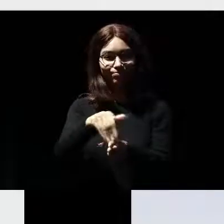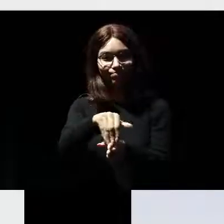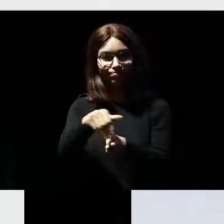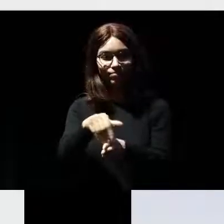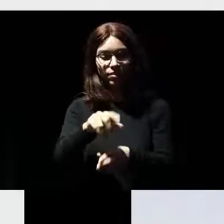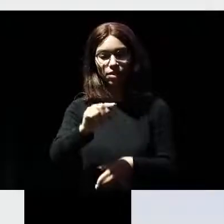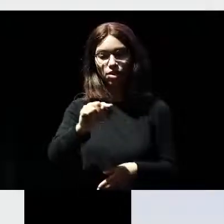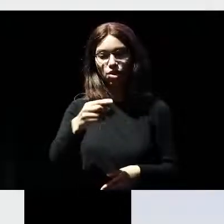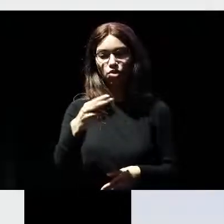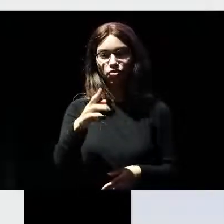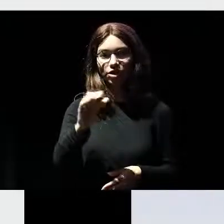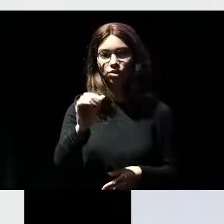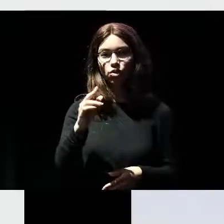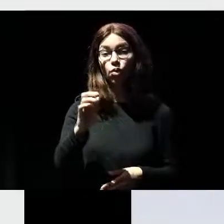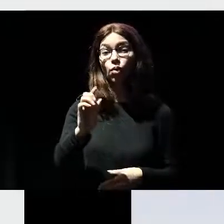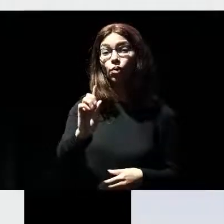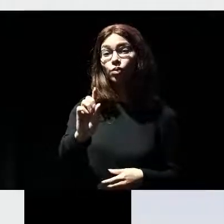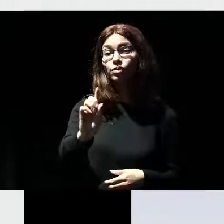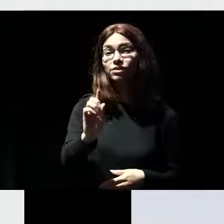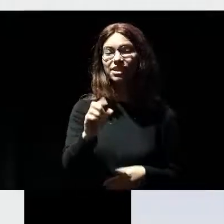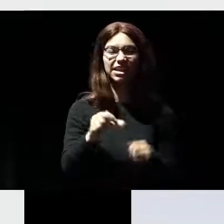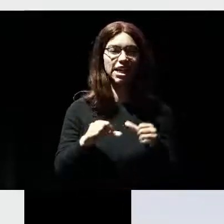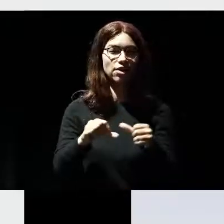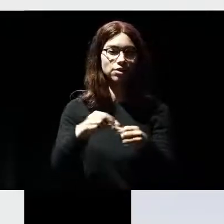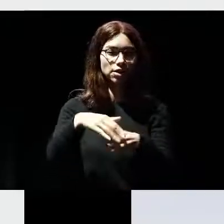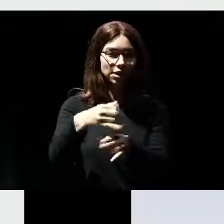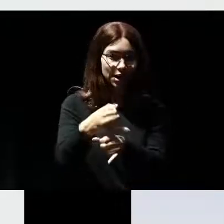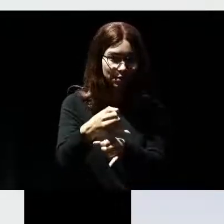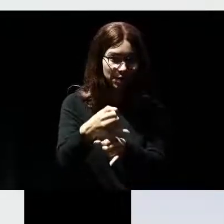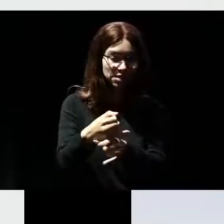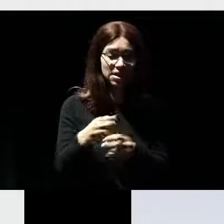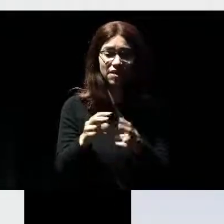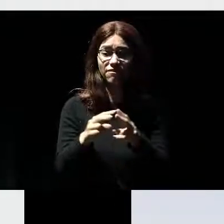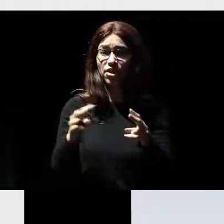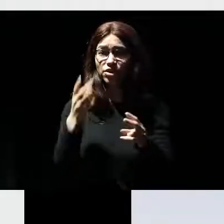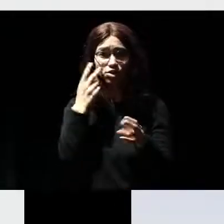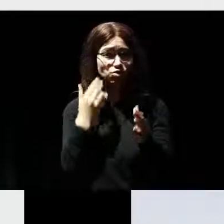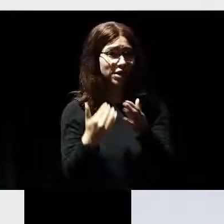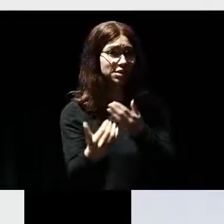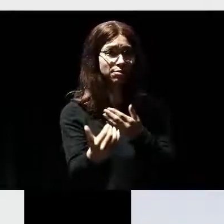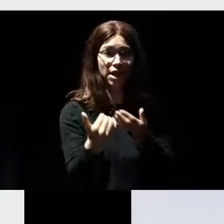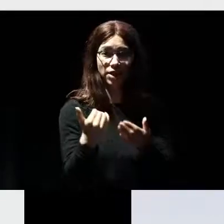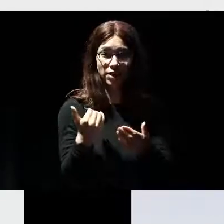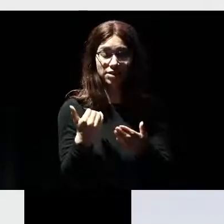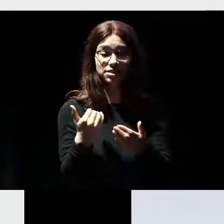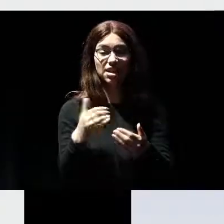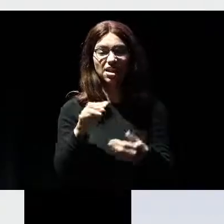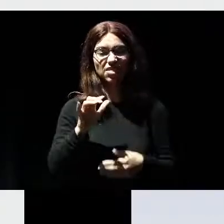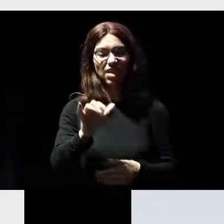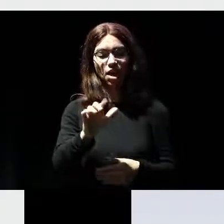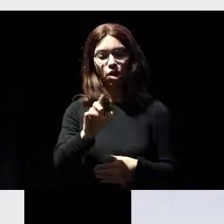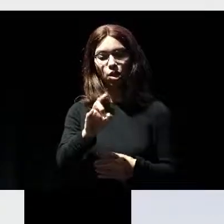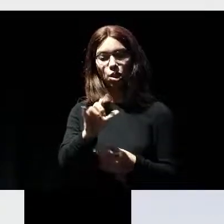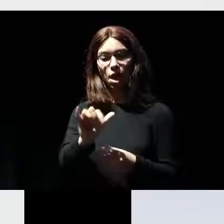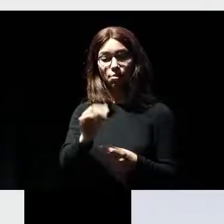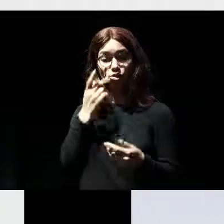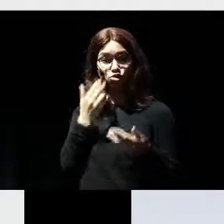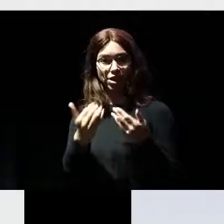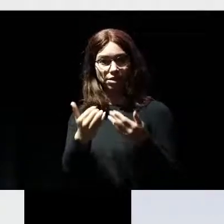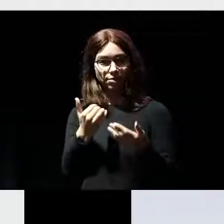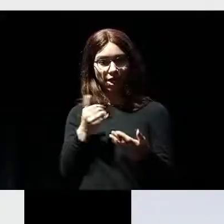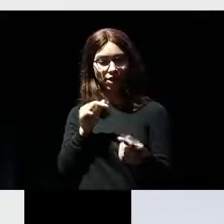in a number of the buildings or areas of the campus. Very transparent lobby that